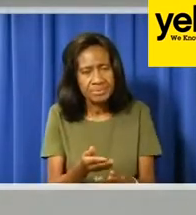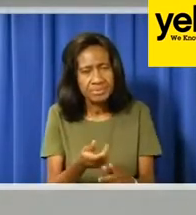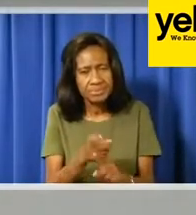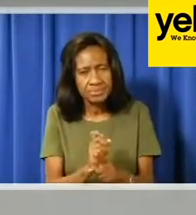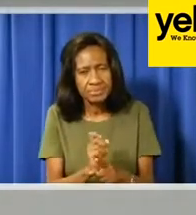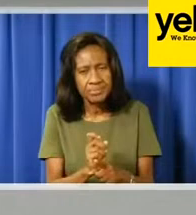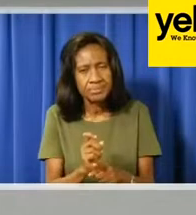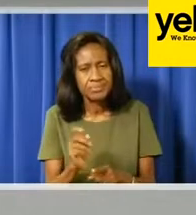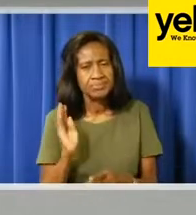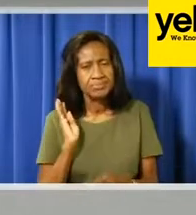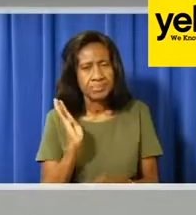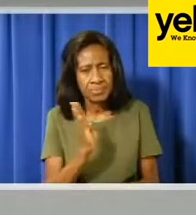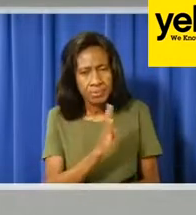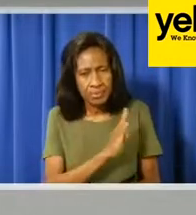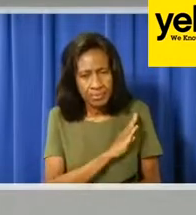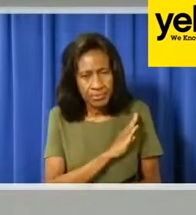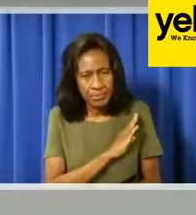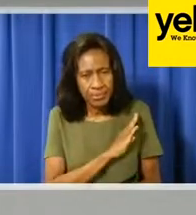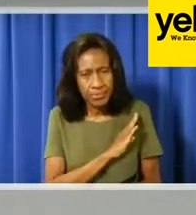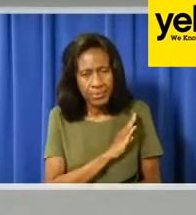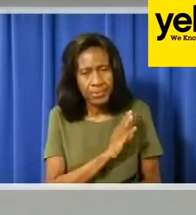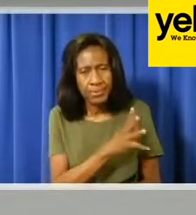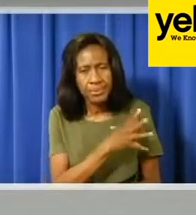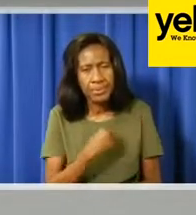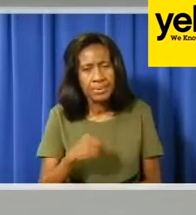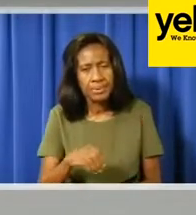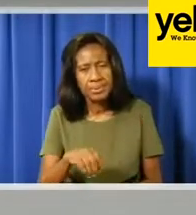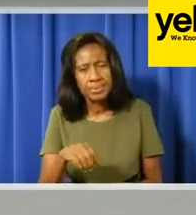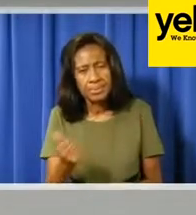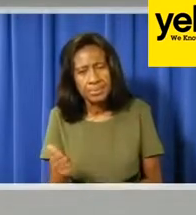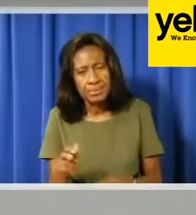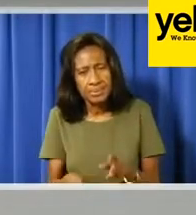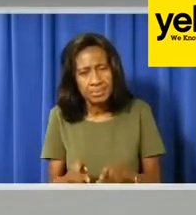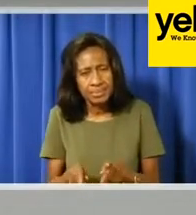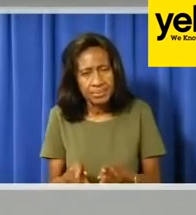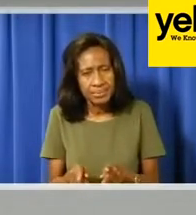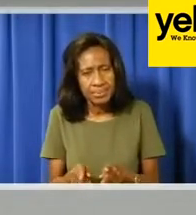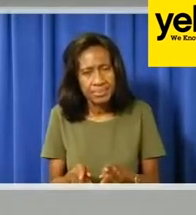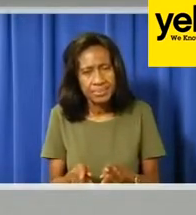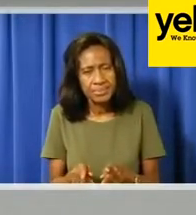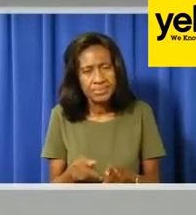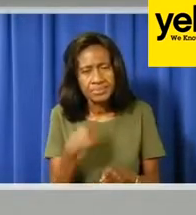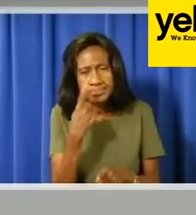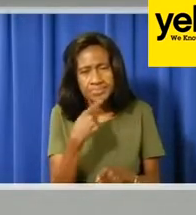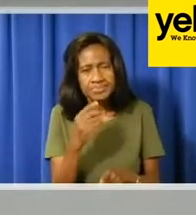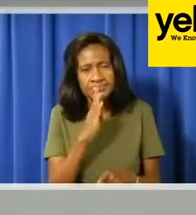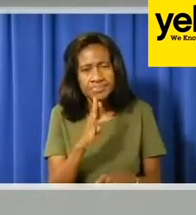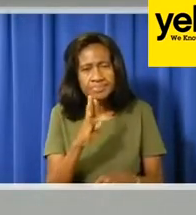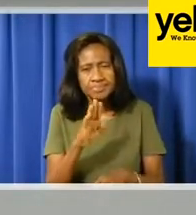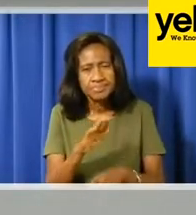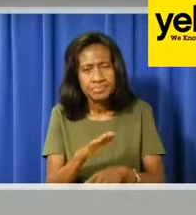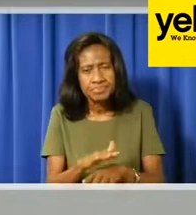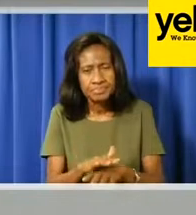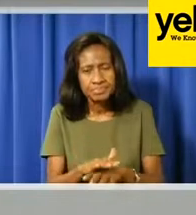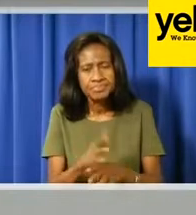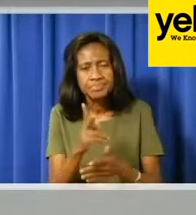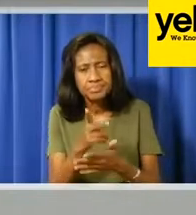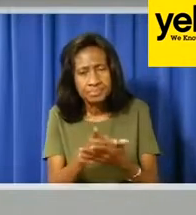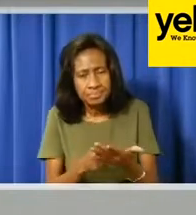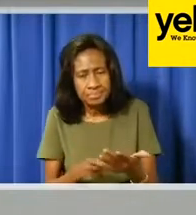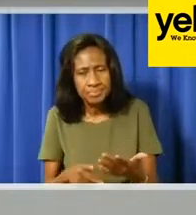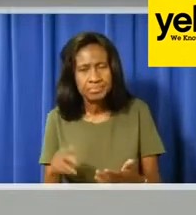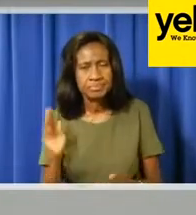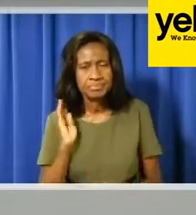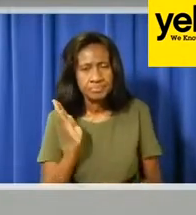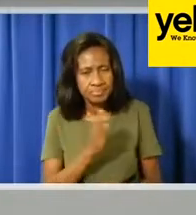from the various representative bodies that are on that board, and specifically from